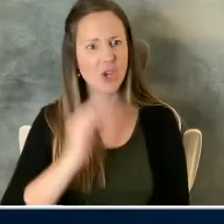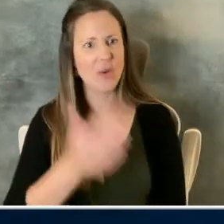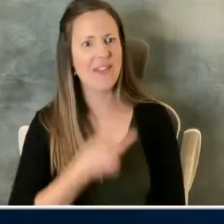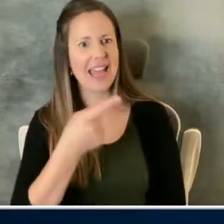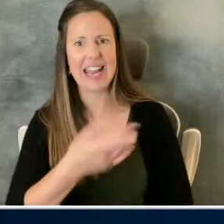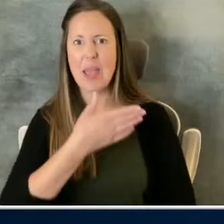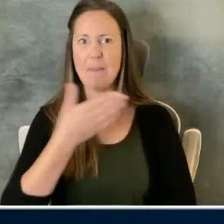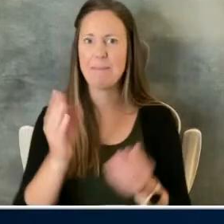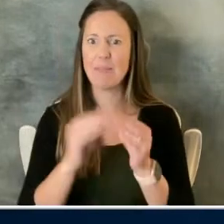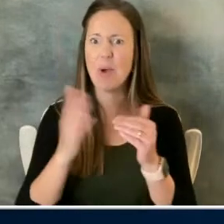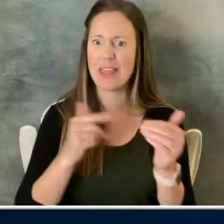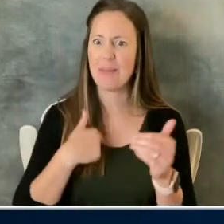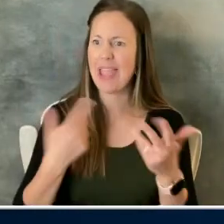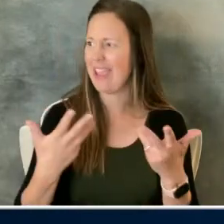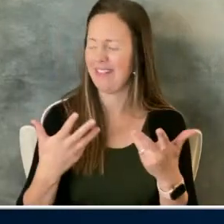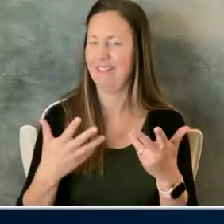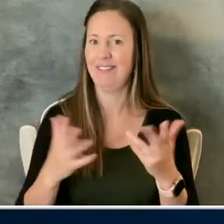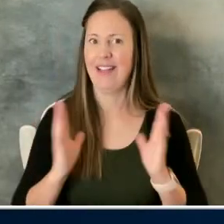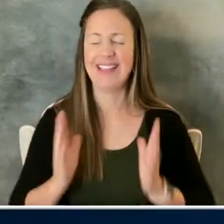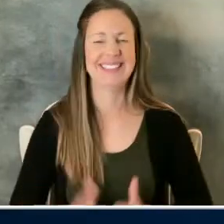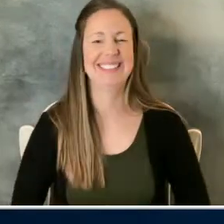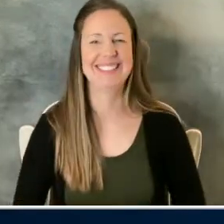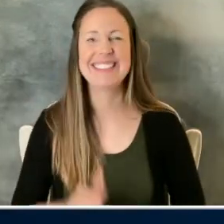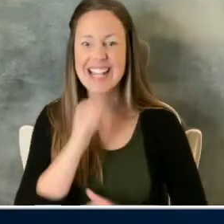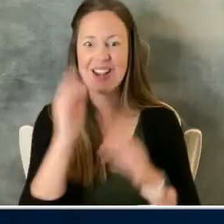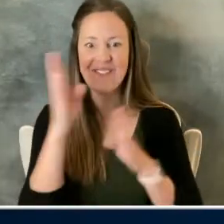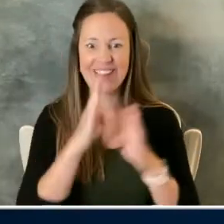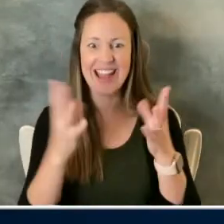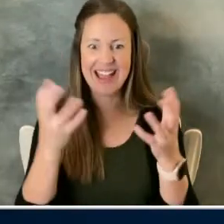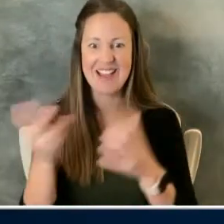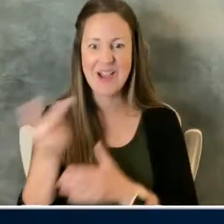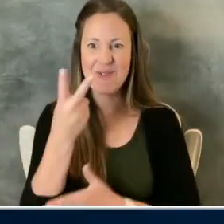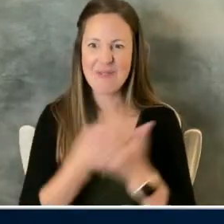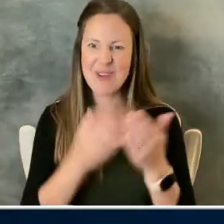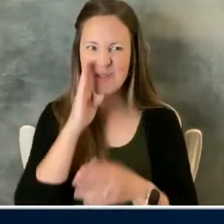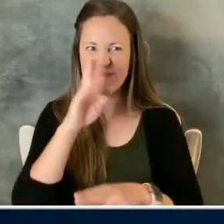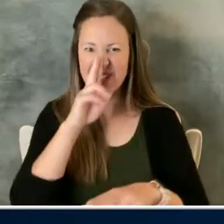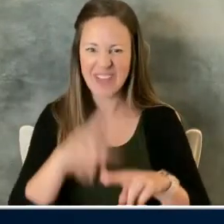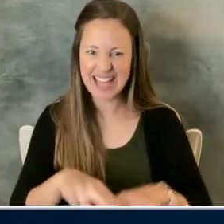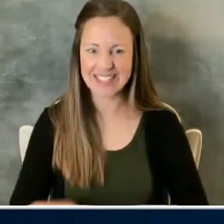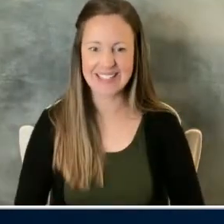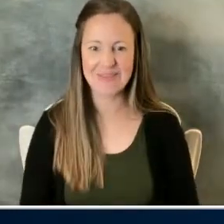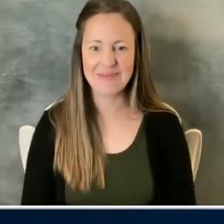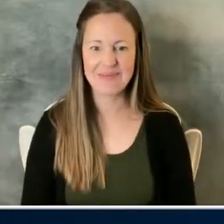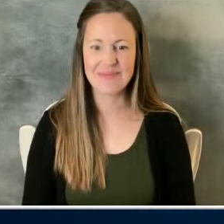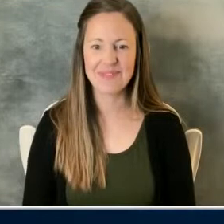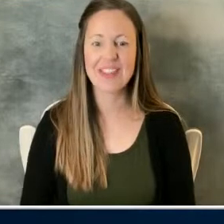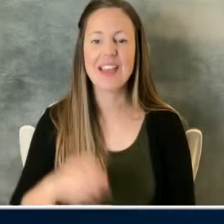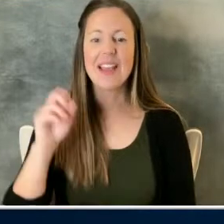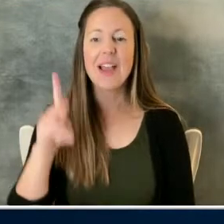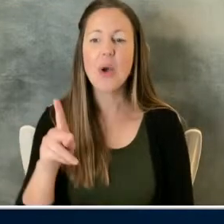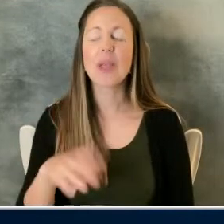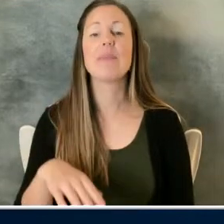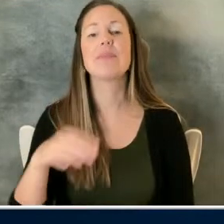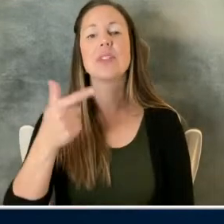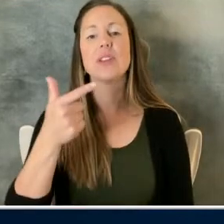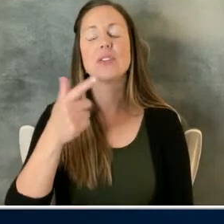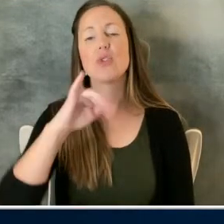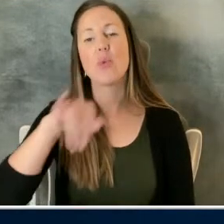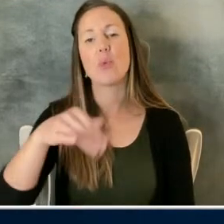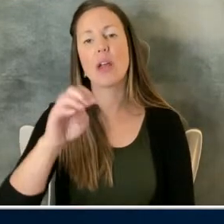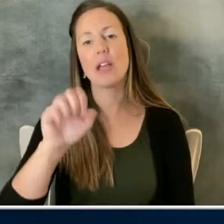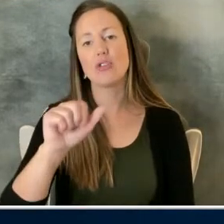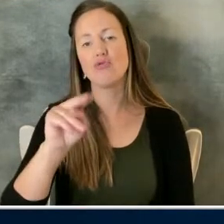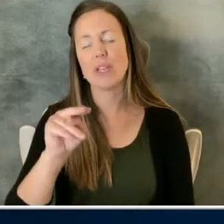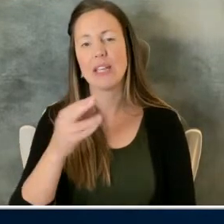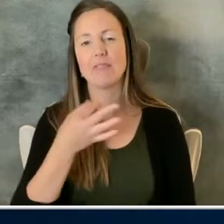that. No. I want you both. That would be a fun night. All right, we'll get to that later. Gene has a question. Gene wants to know, this is